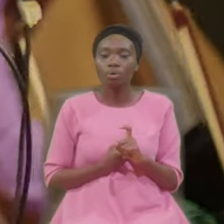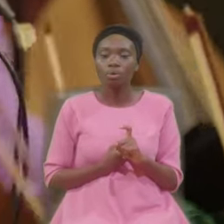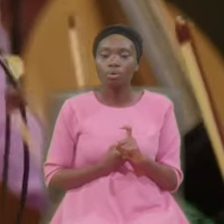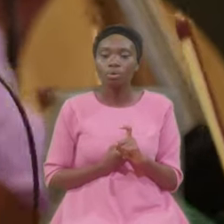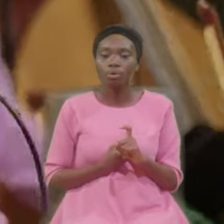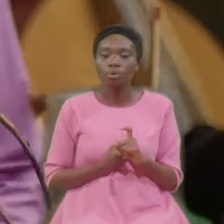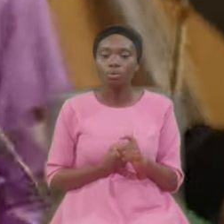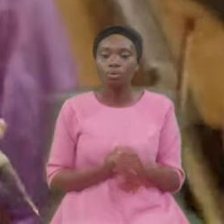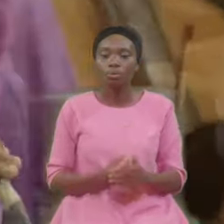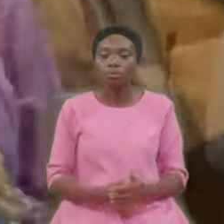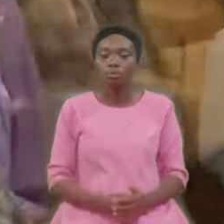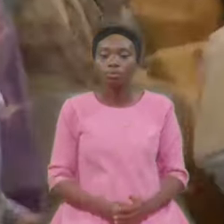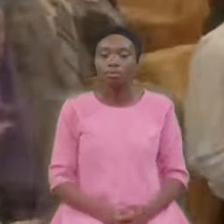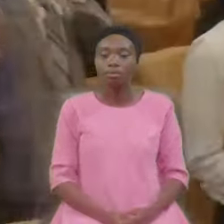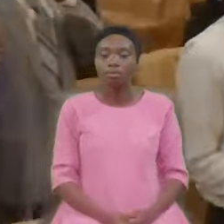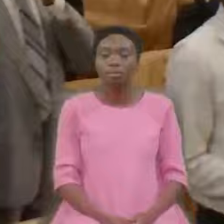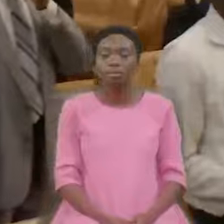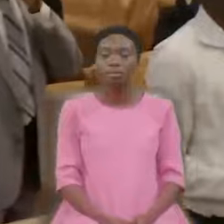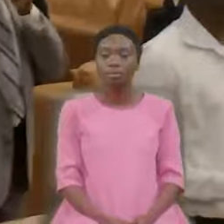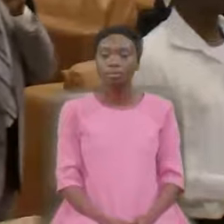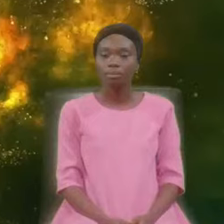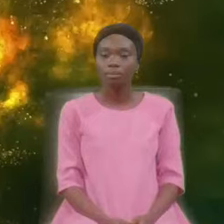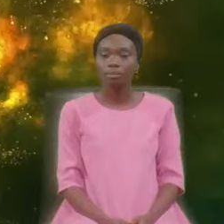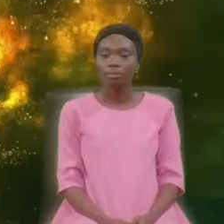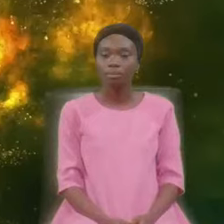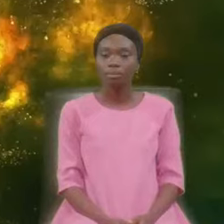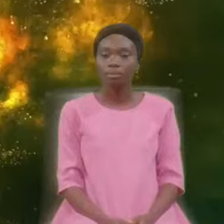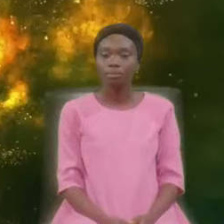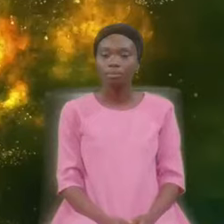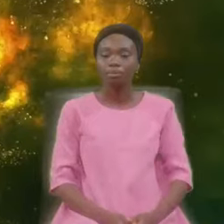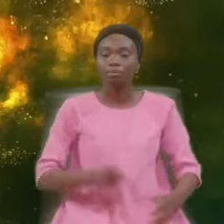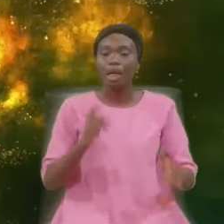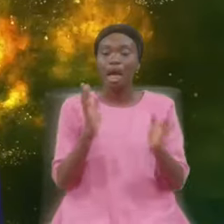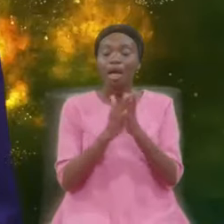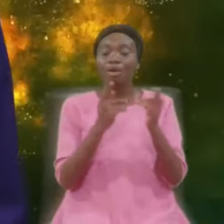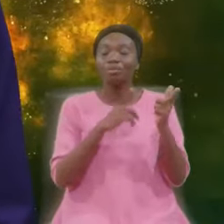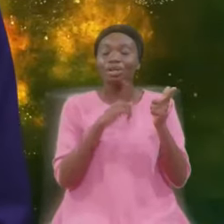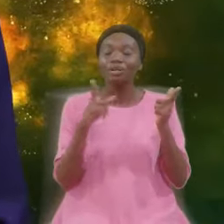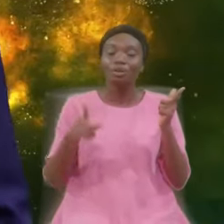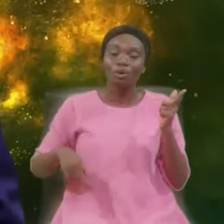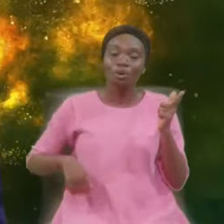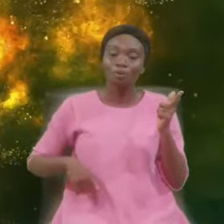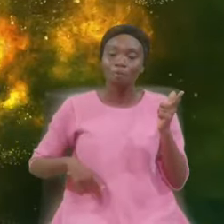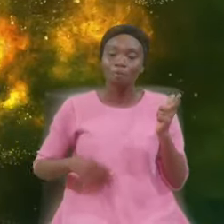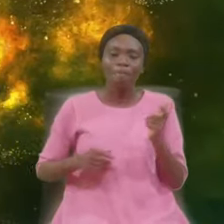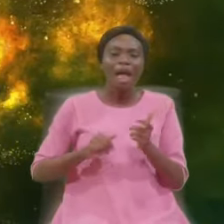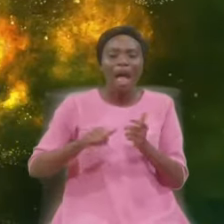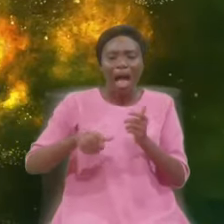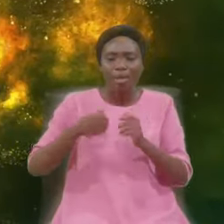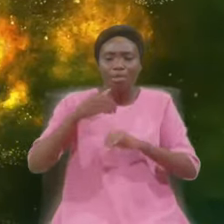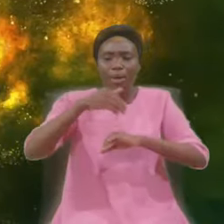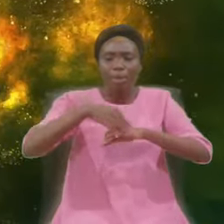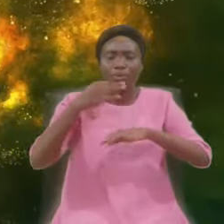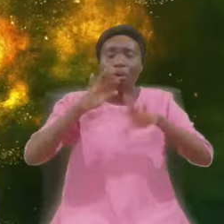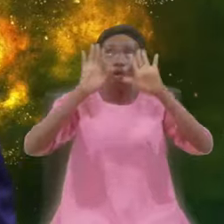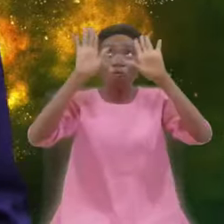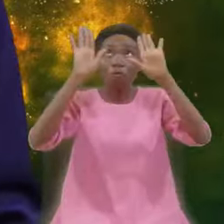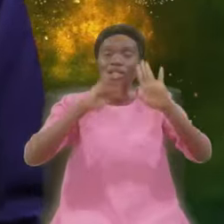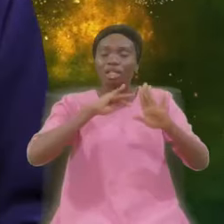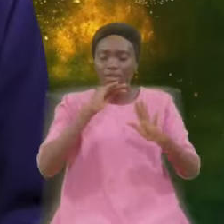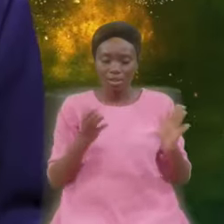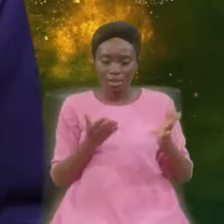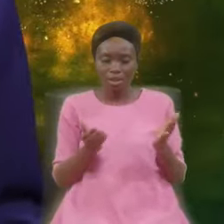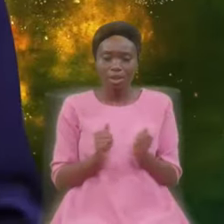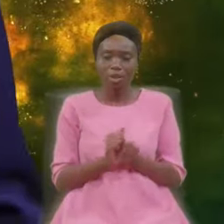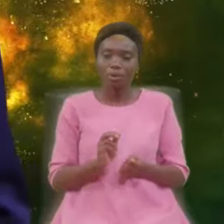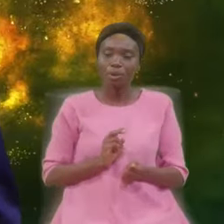Praise the Lord. Another night of wonders is here with